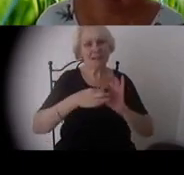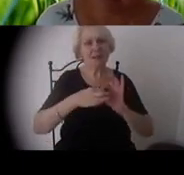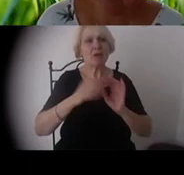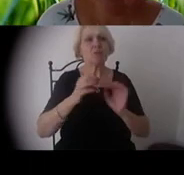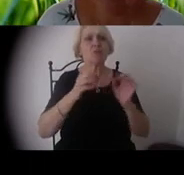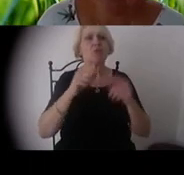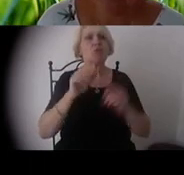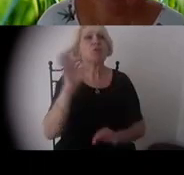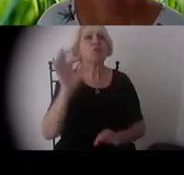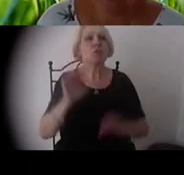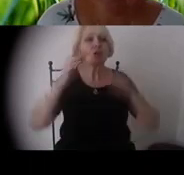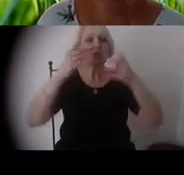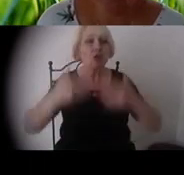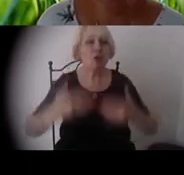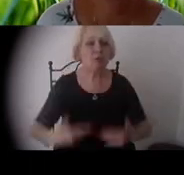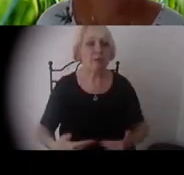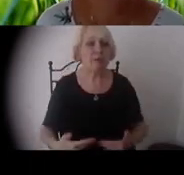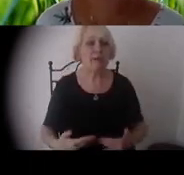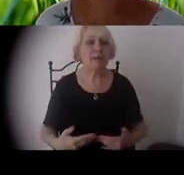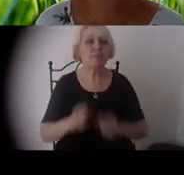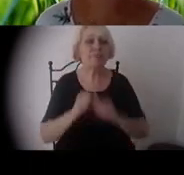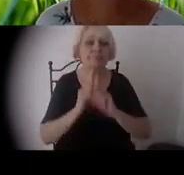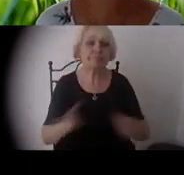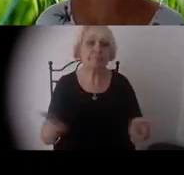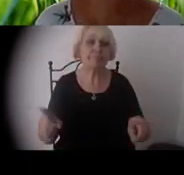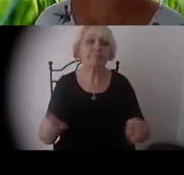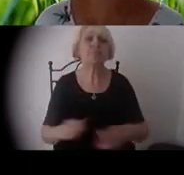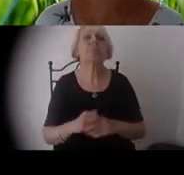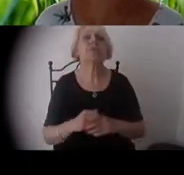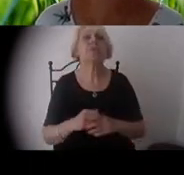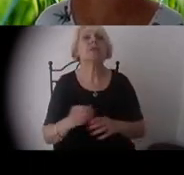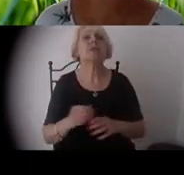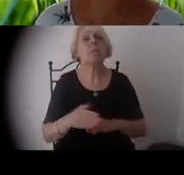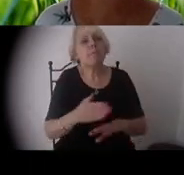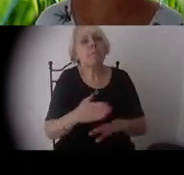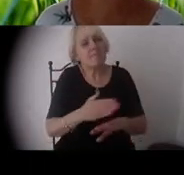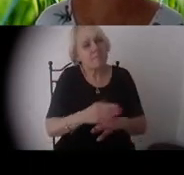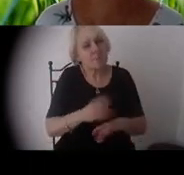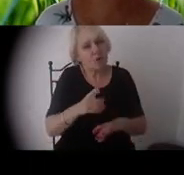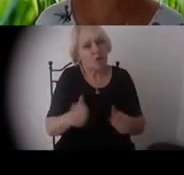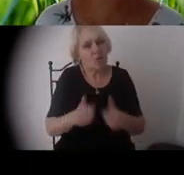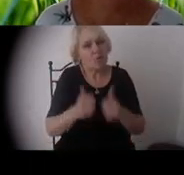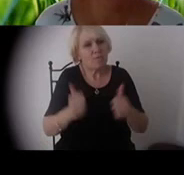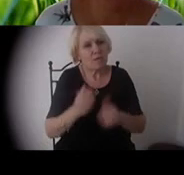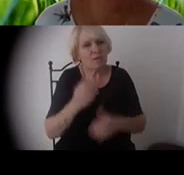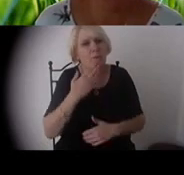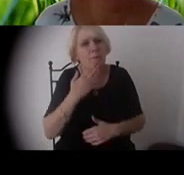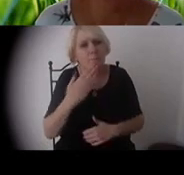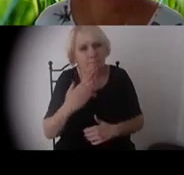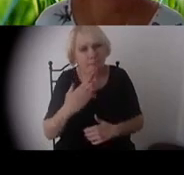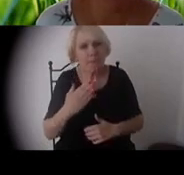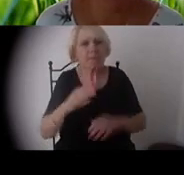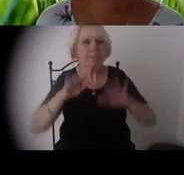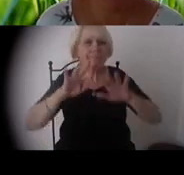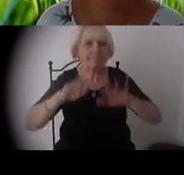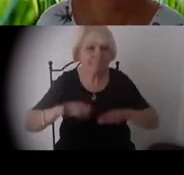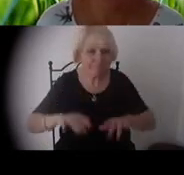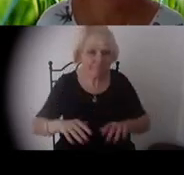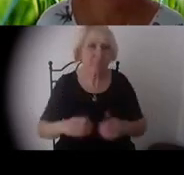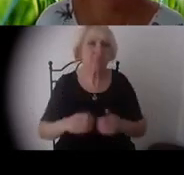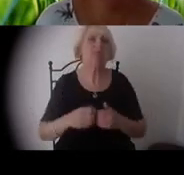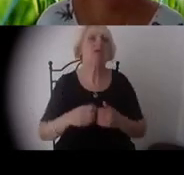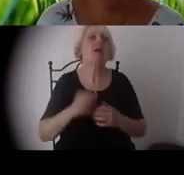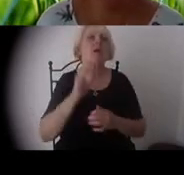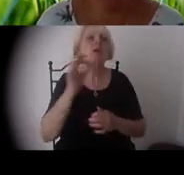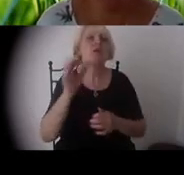we send out, so we'd really appreciate before you leave if you can complete that survey, because we do use feedback and we do